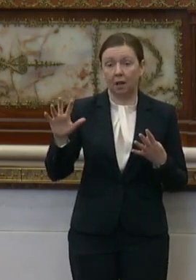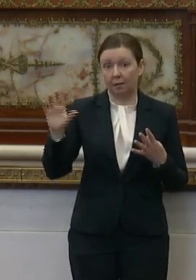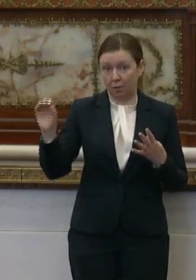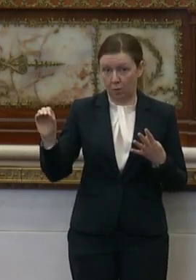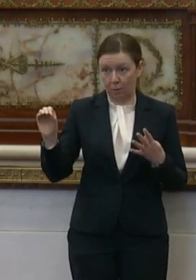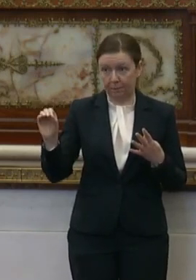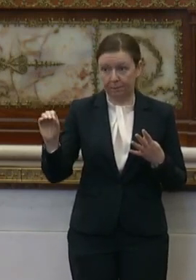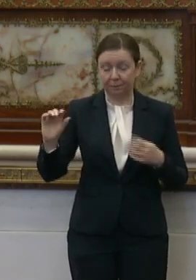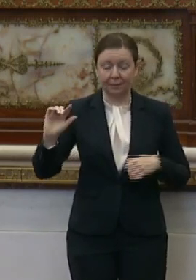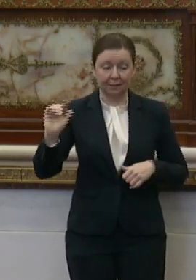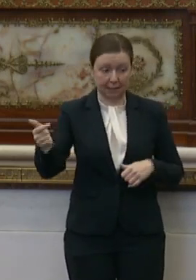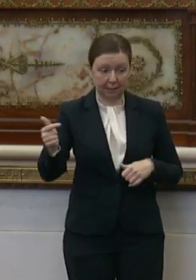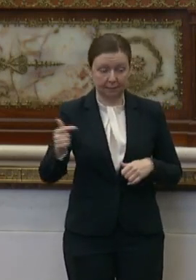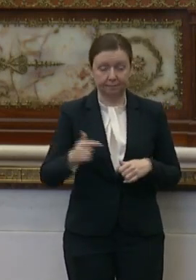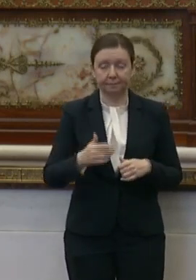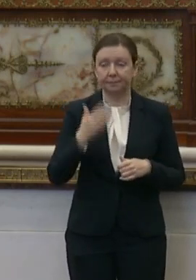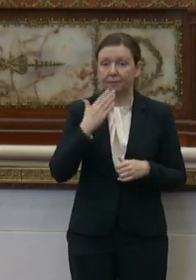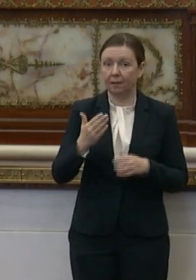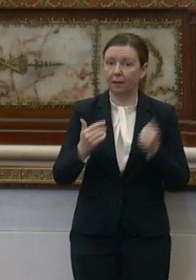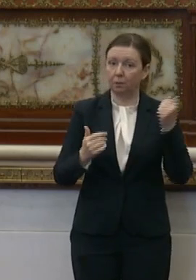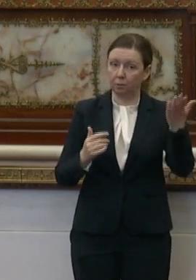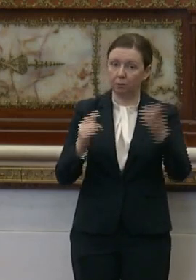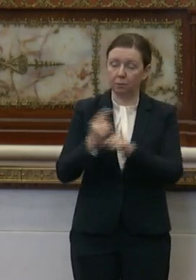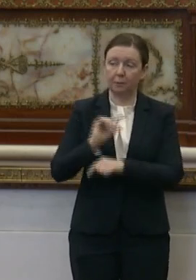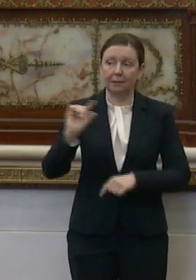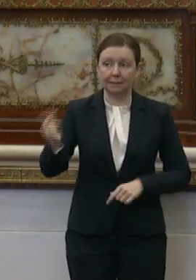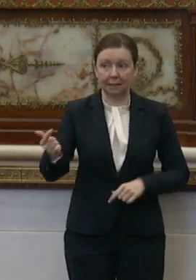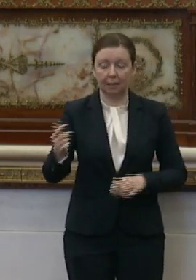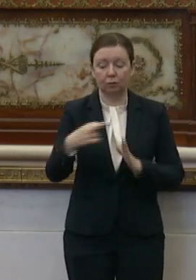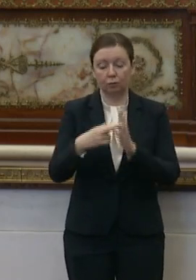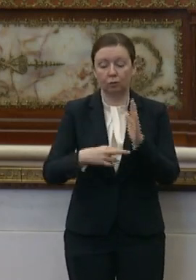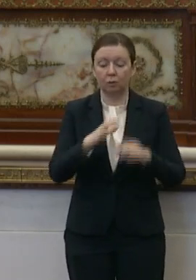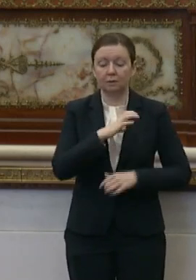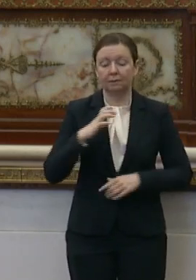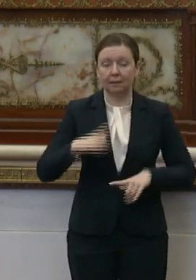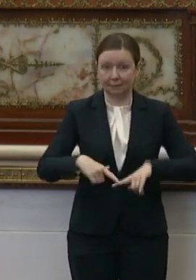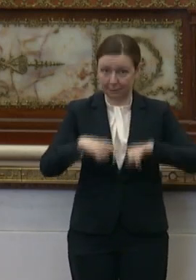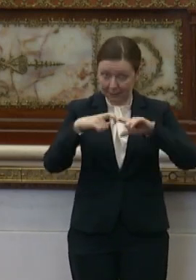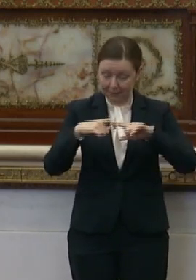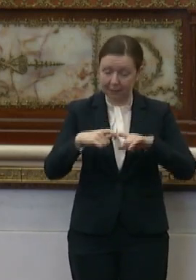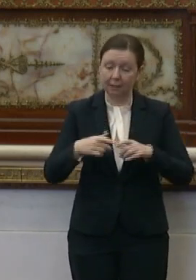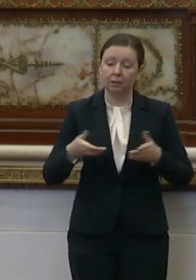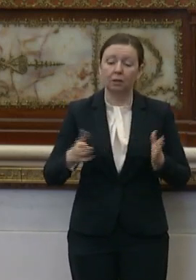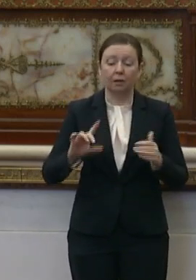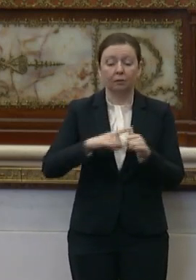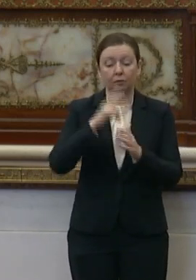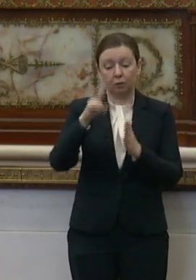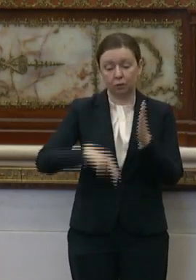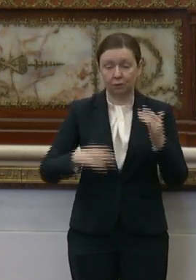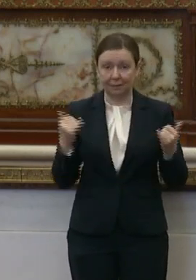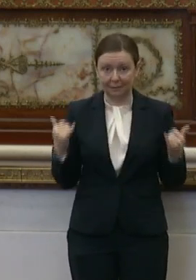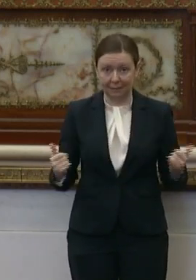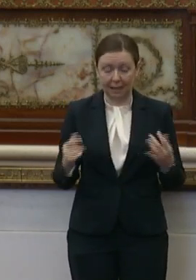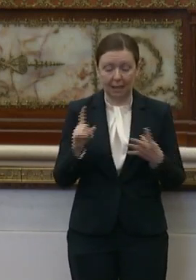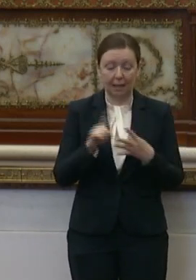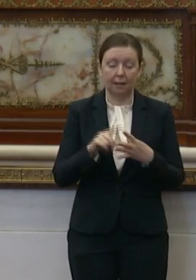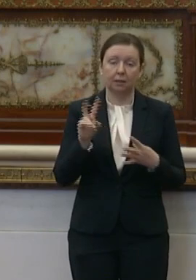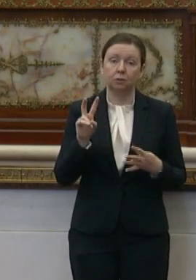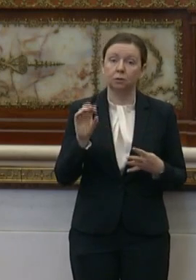200350. Second. Thank you. It has been moved and properly seconded that the rules of council be suspended so as to permit first reading this day of bills